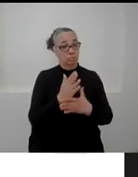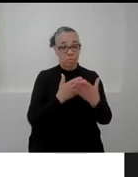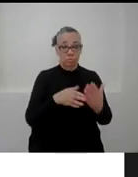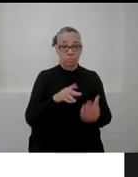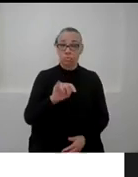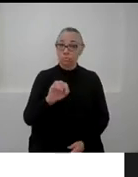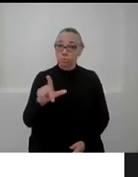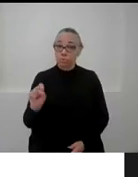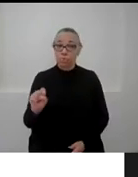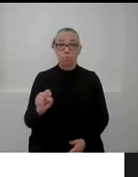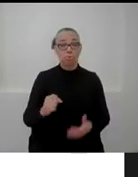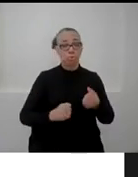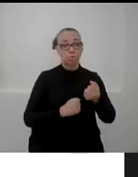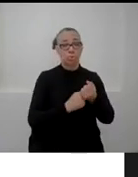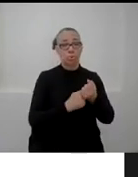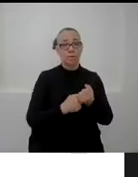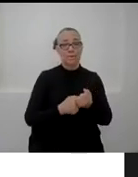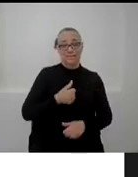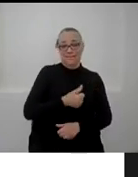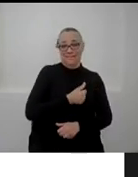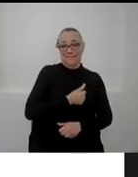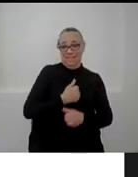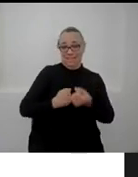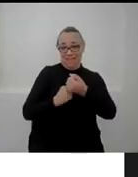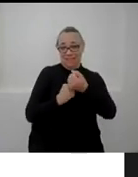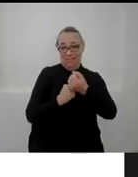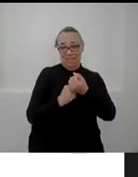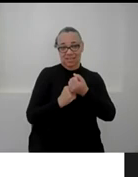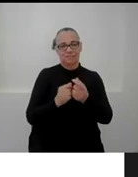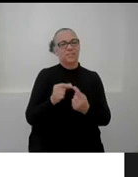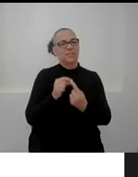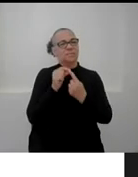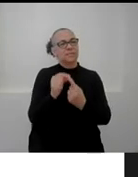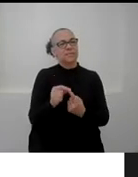to support self-advocacy, particularly when it comes to